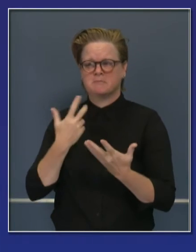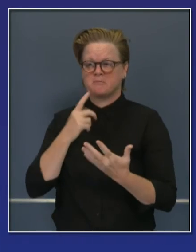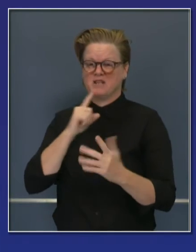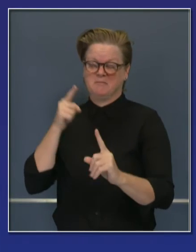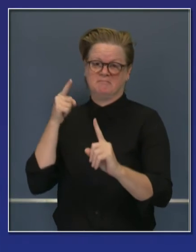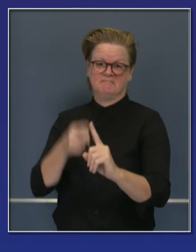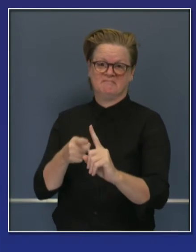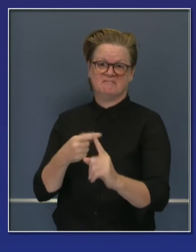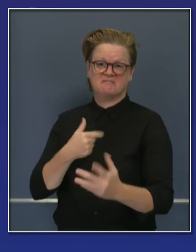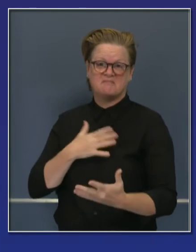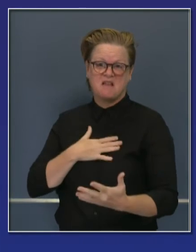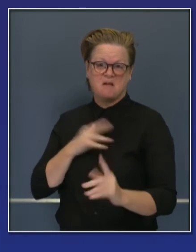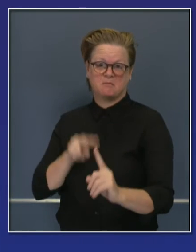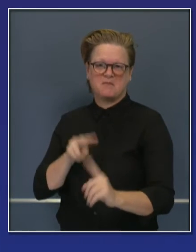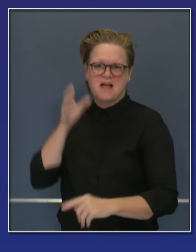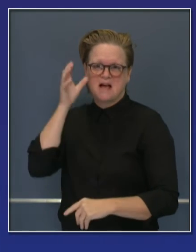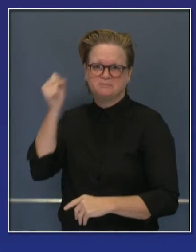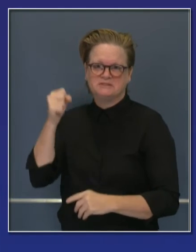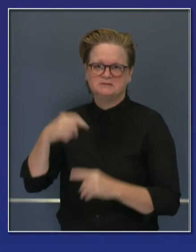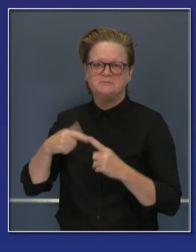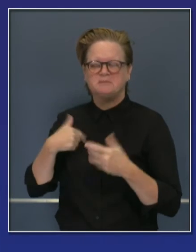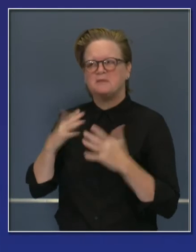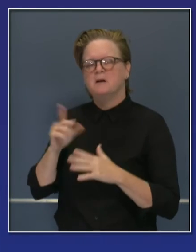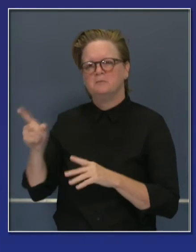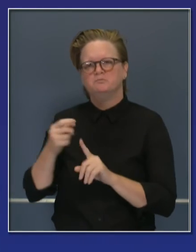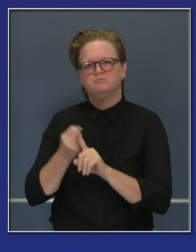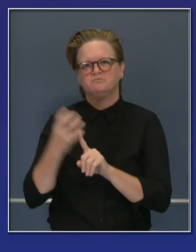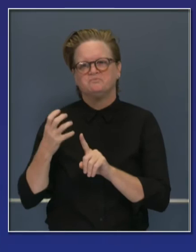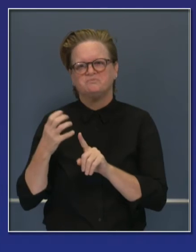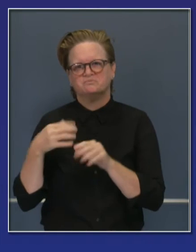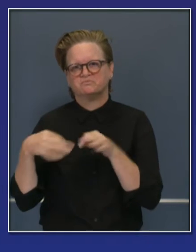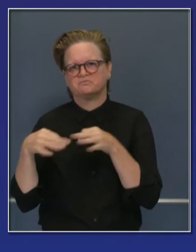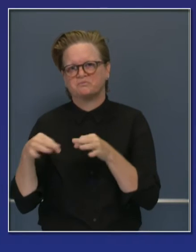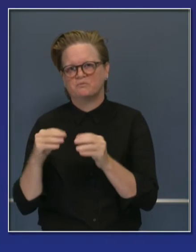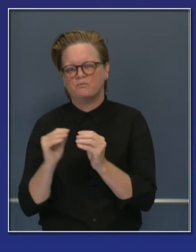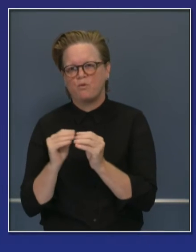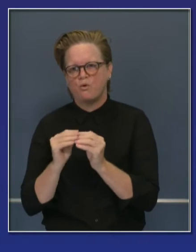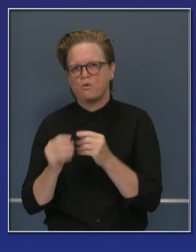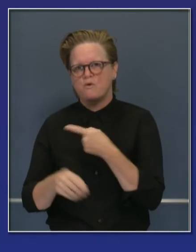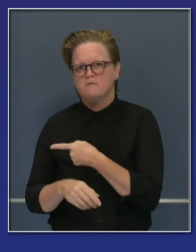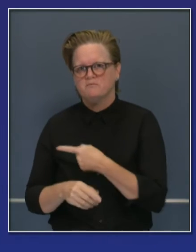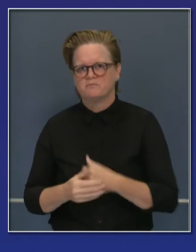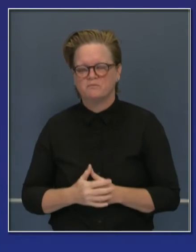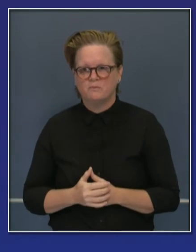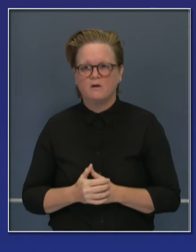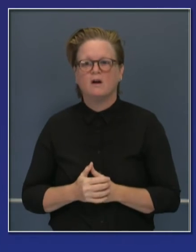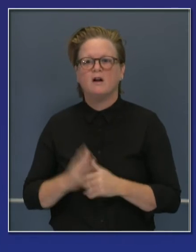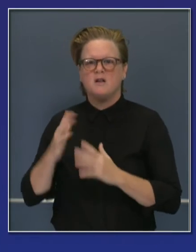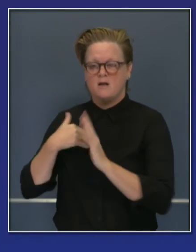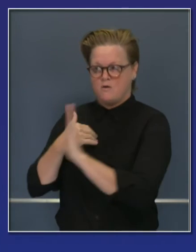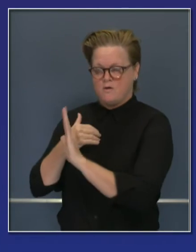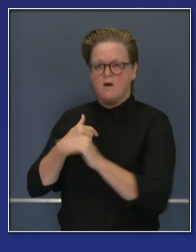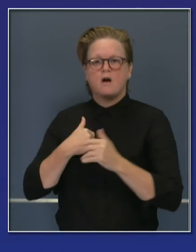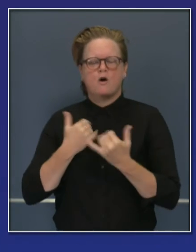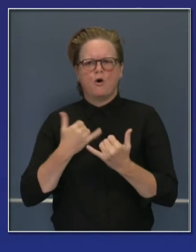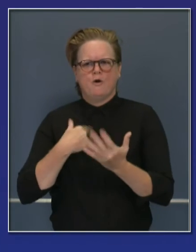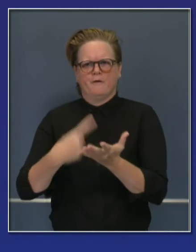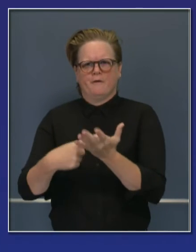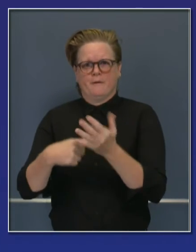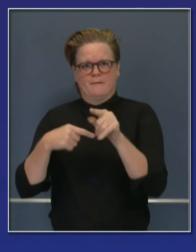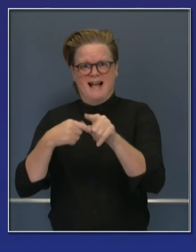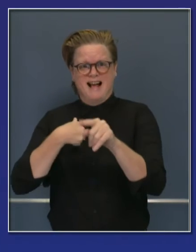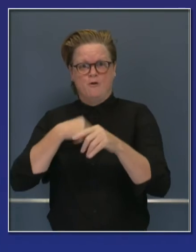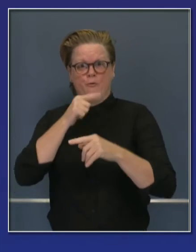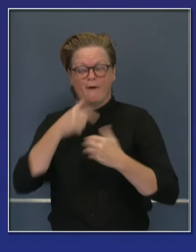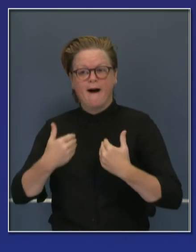will talk more substantively in more detailed terms about that. Back to positivity rate, as you can see here, the total average